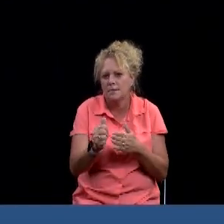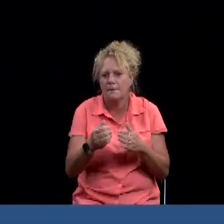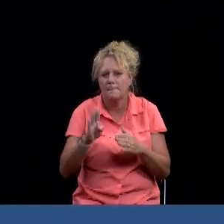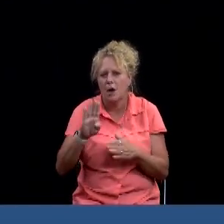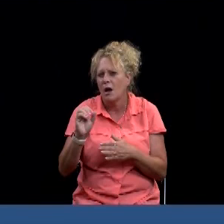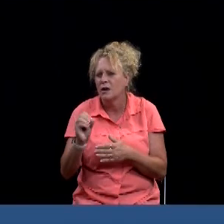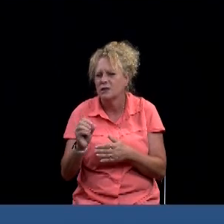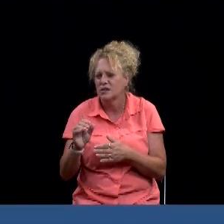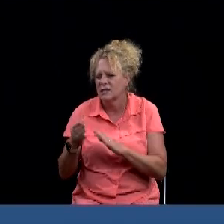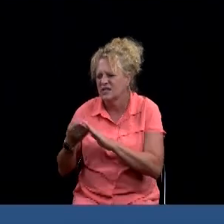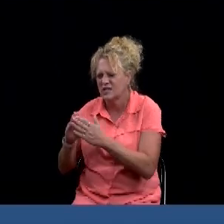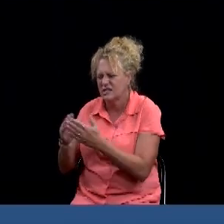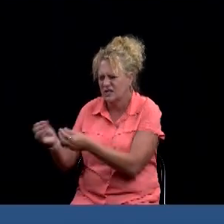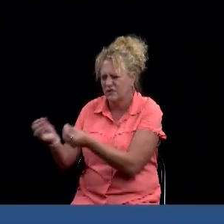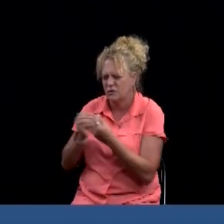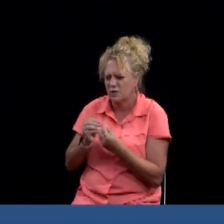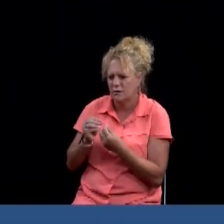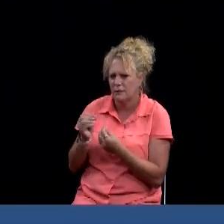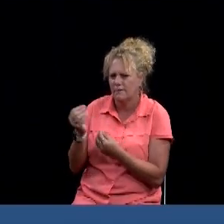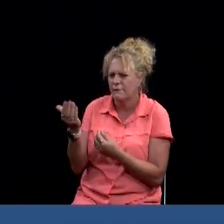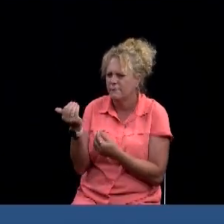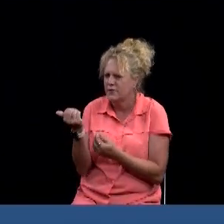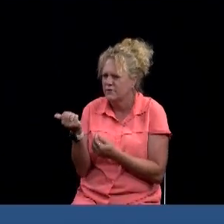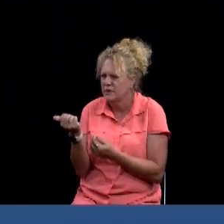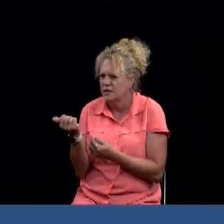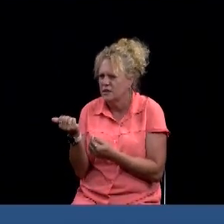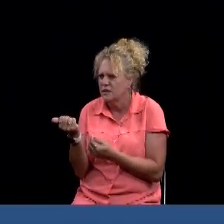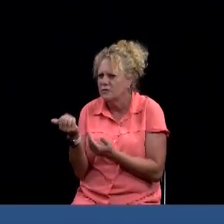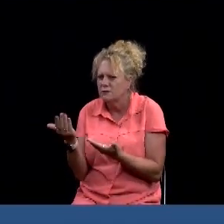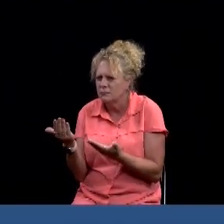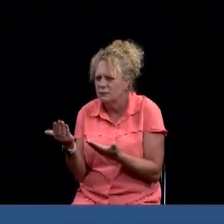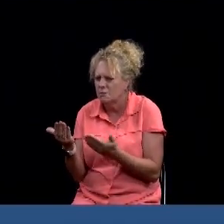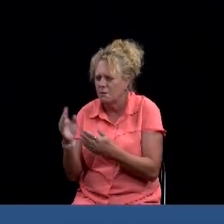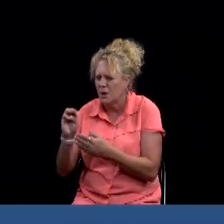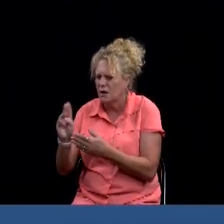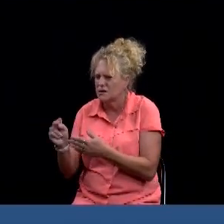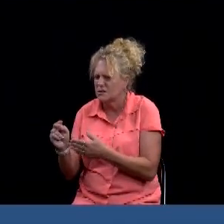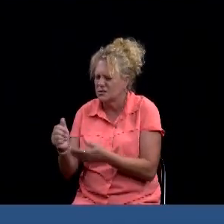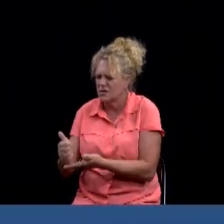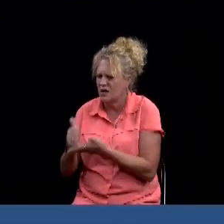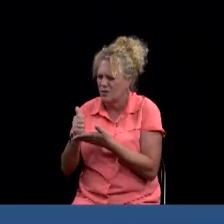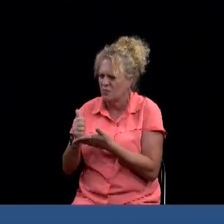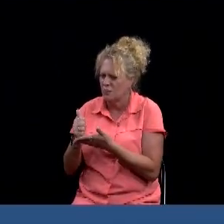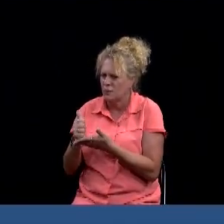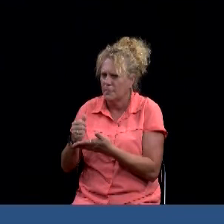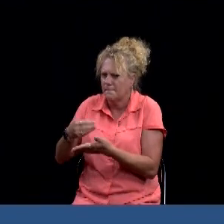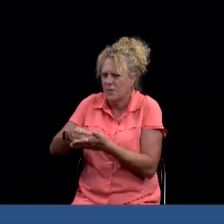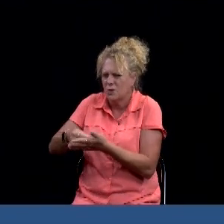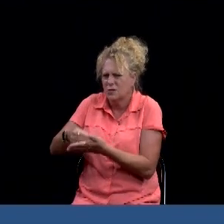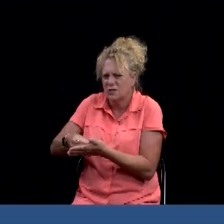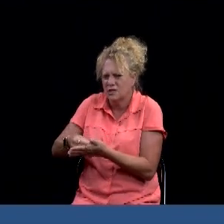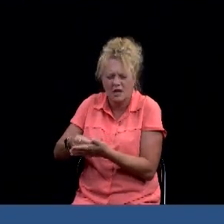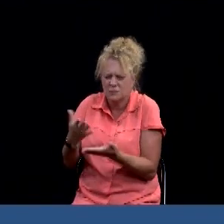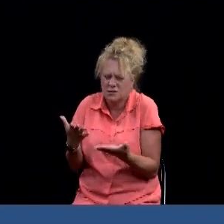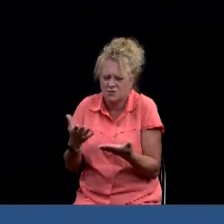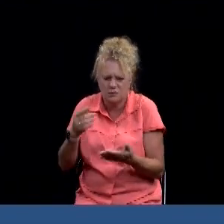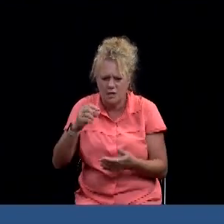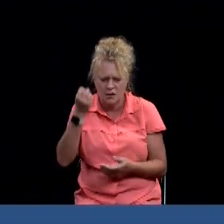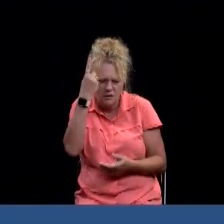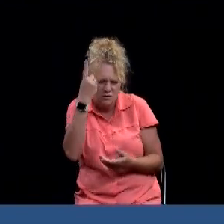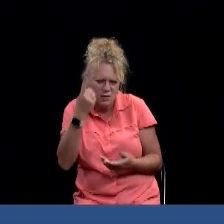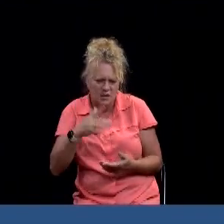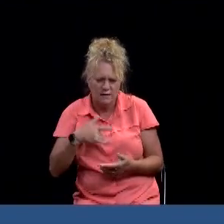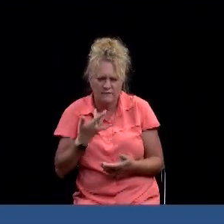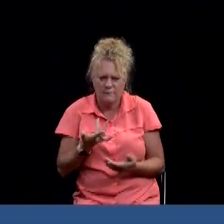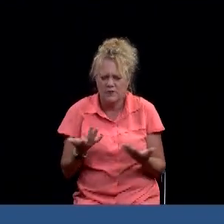the purchase. And then what's the equity component? I mean, I'm just trying to get a feel for what the whole kind of everything together, what